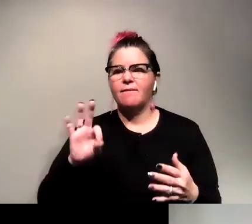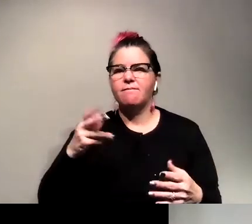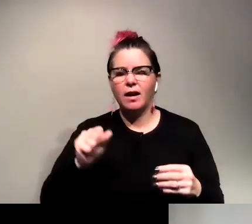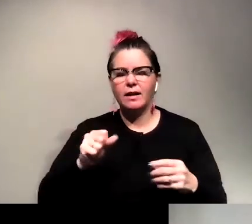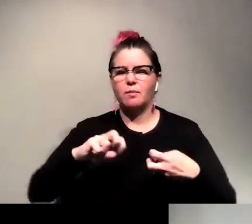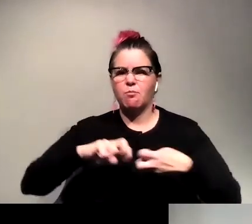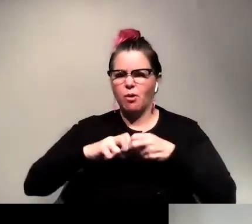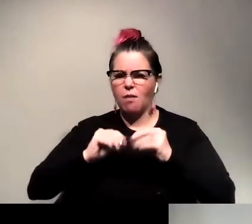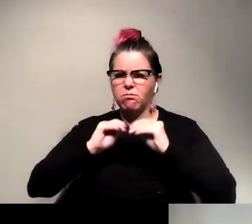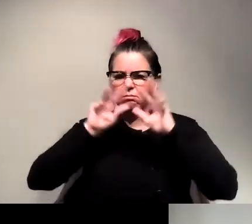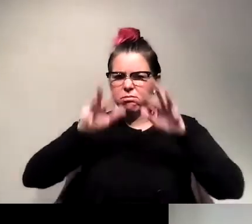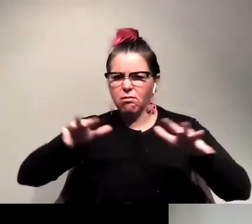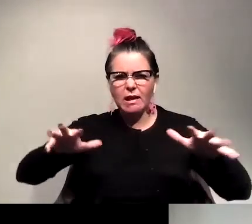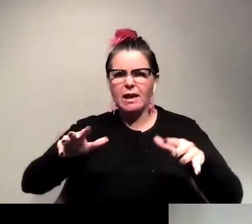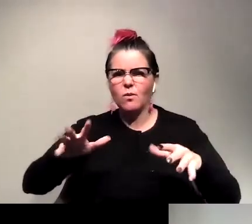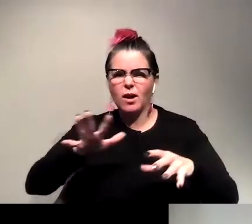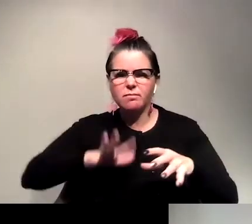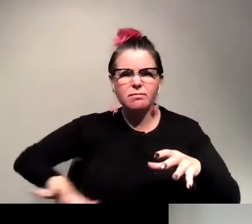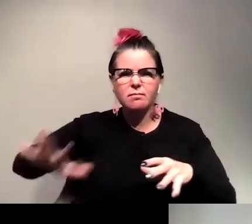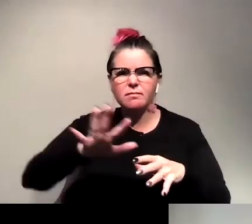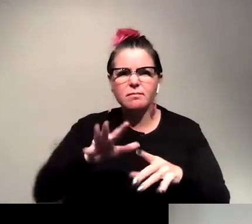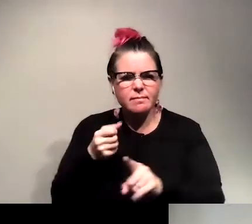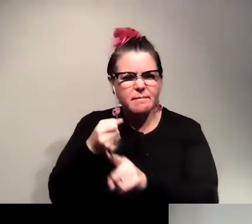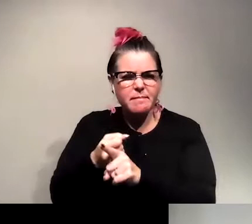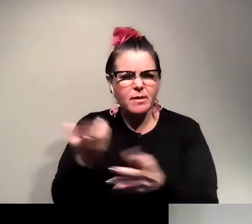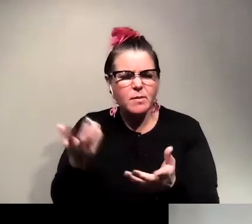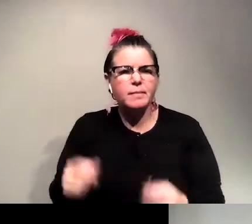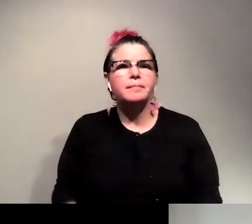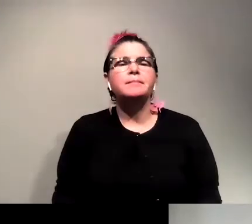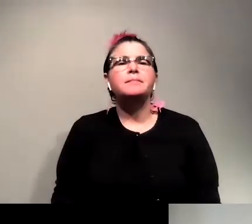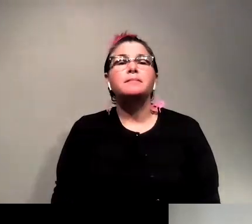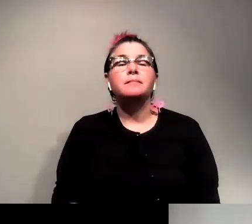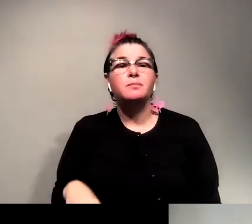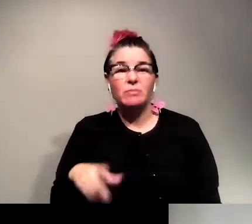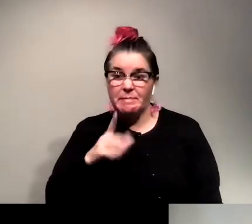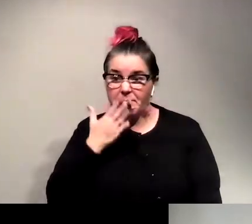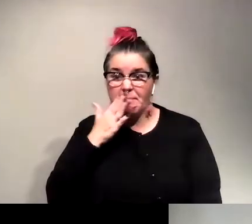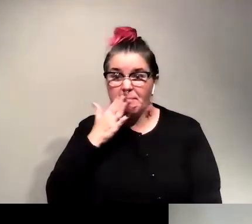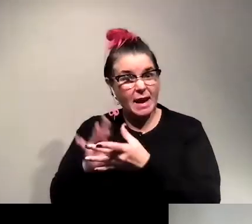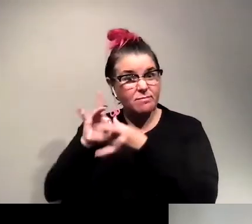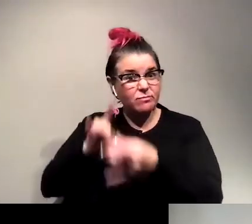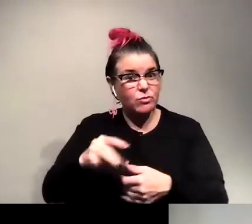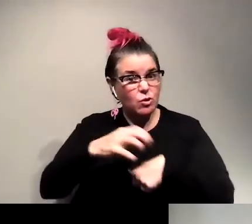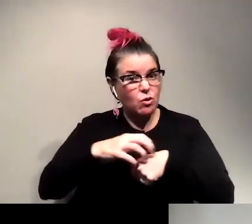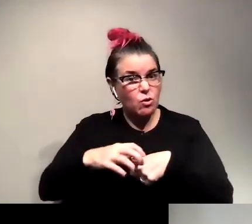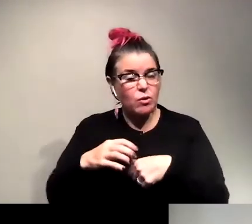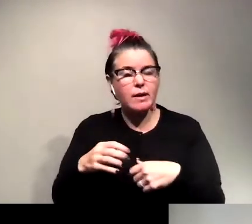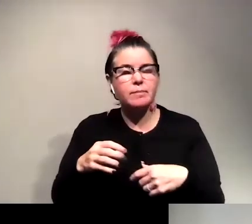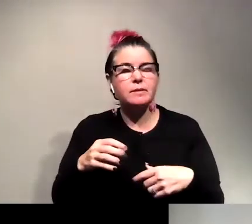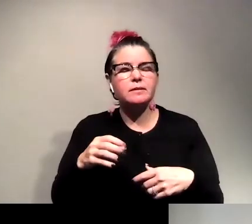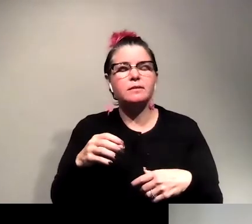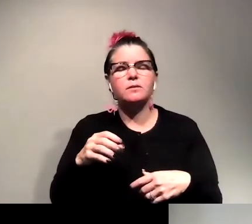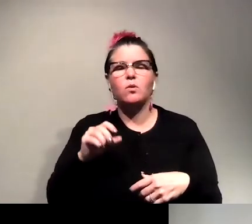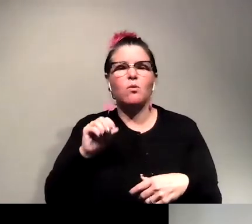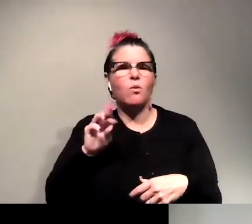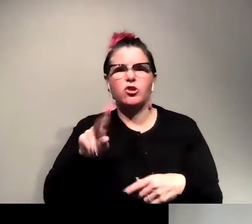for growing all sorts of crops? Like, is it super bad with grapes, or is grapes just the animal, not animal, the plant that you work